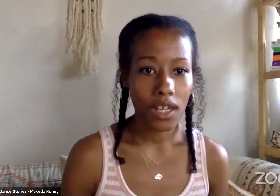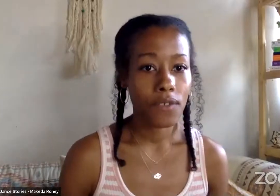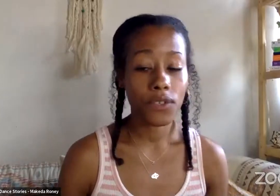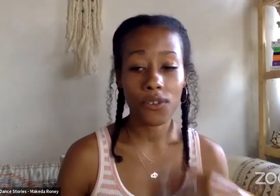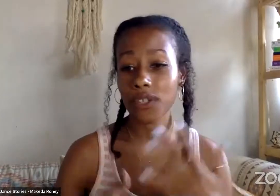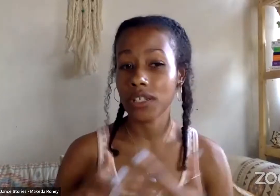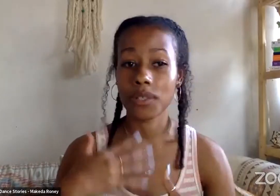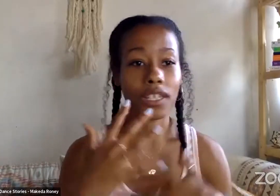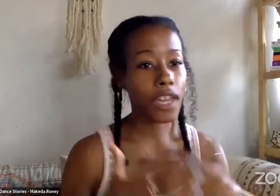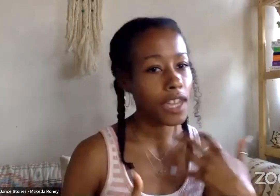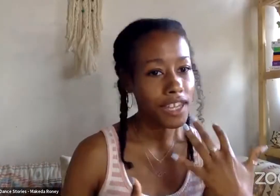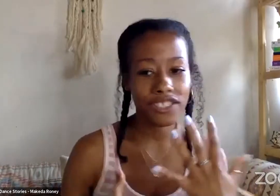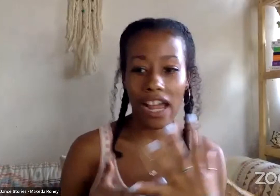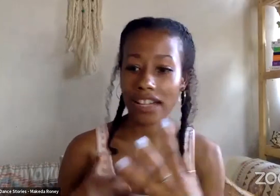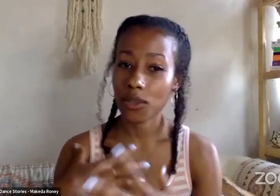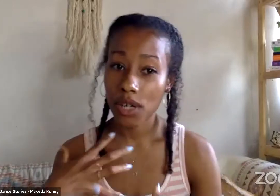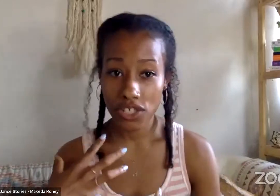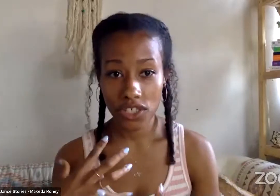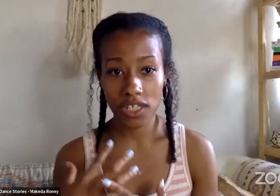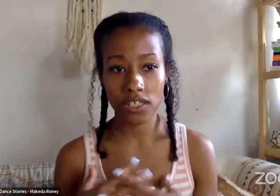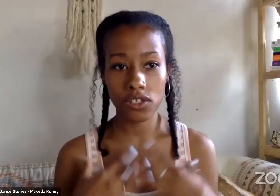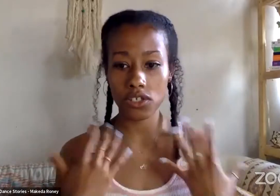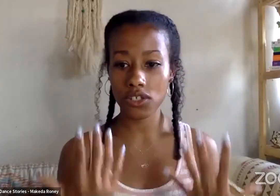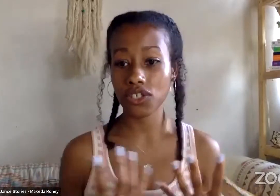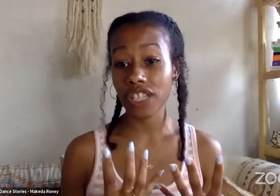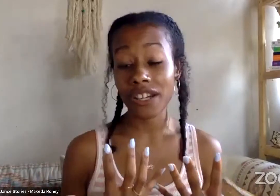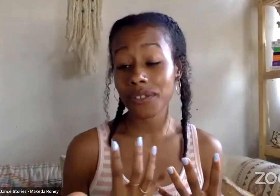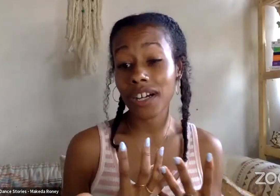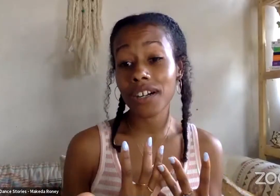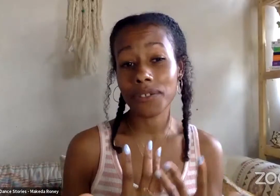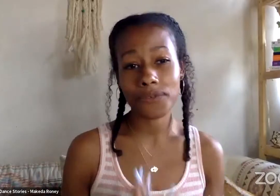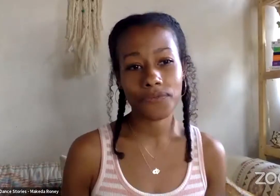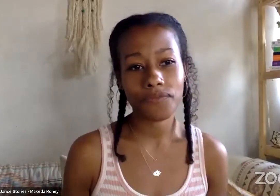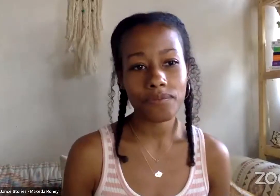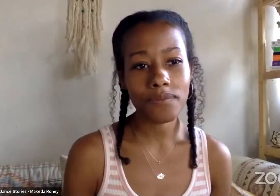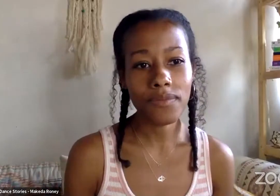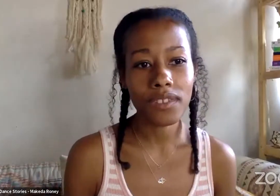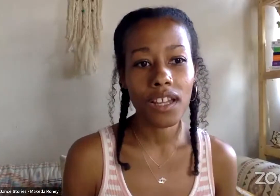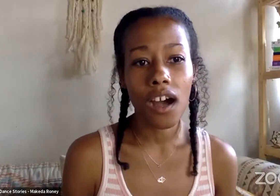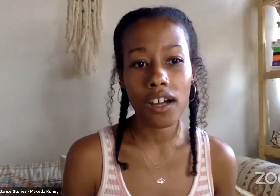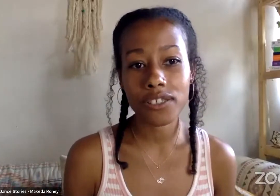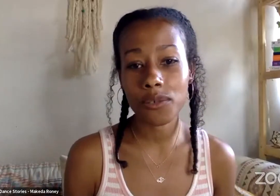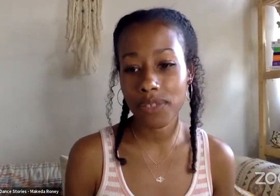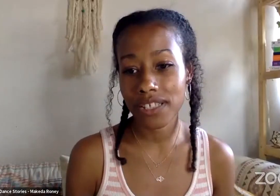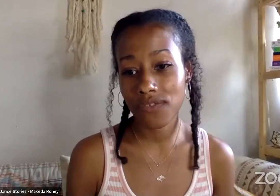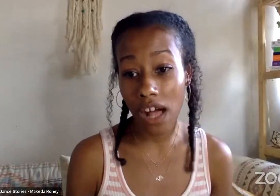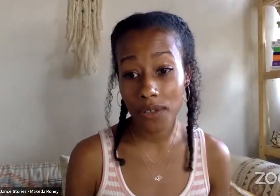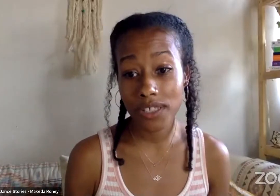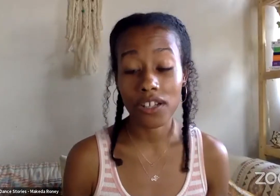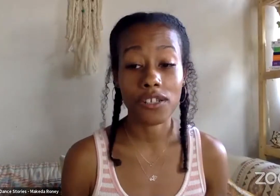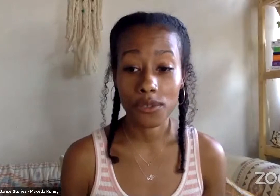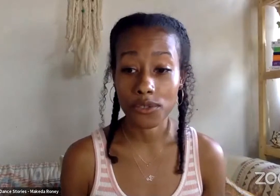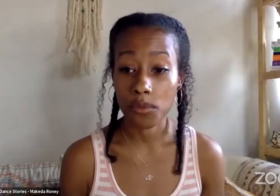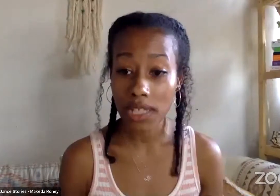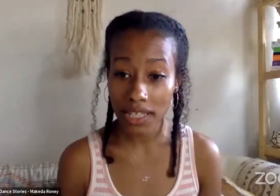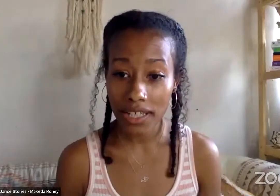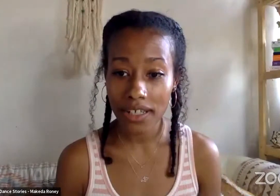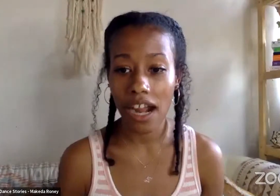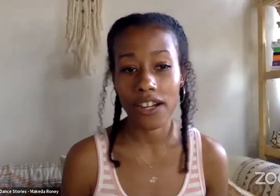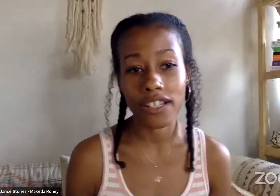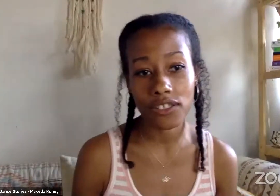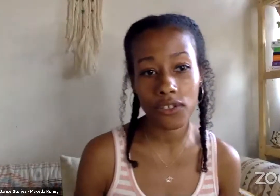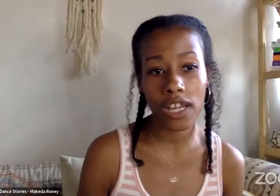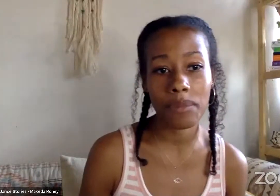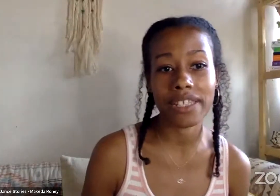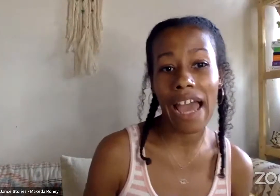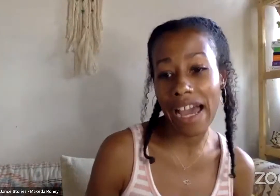from. Feel free to engage, ask questions, share love. Also, please follow us on our social media.